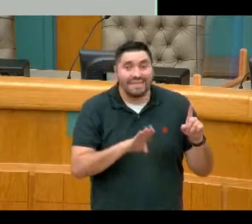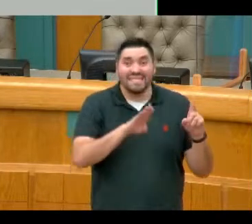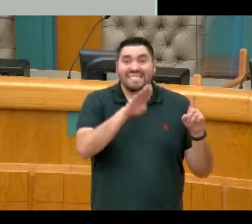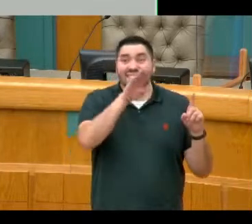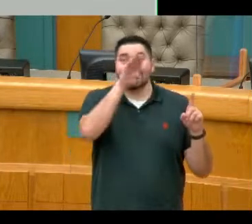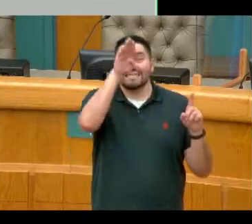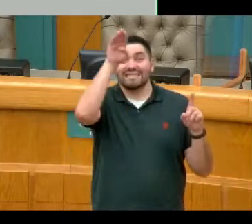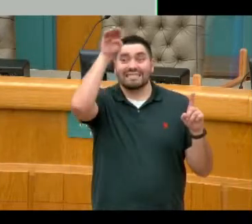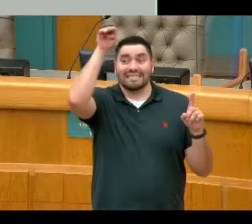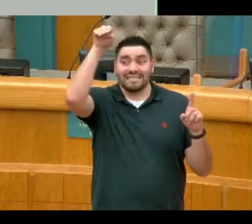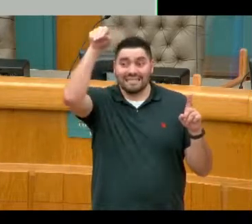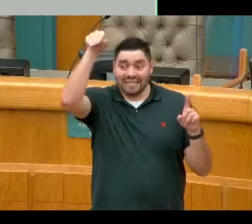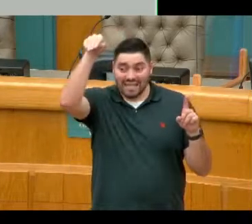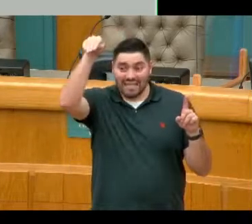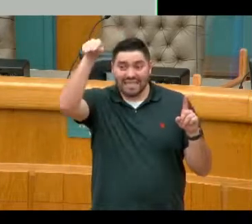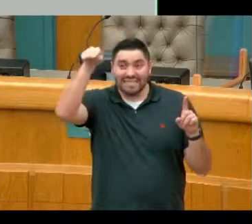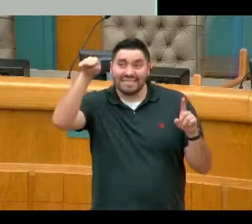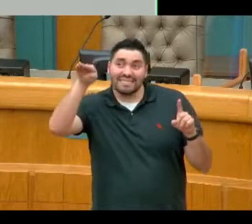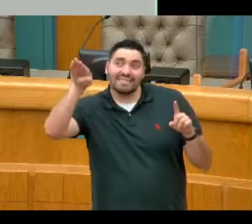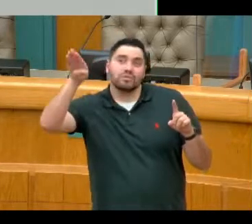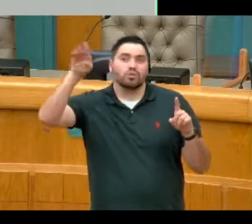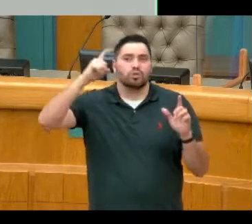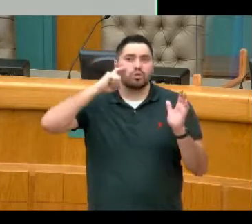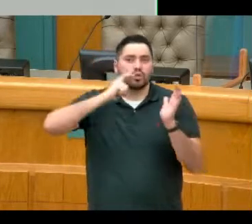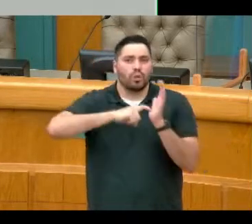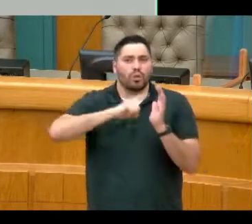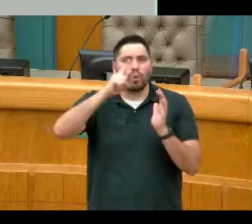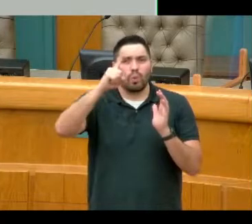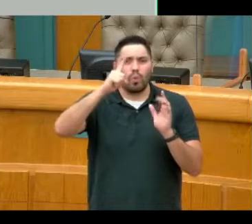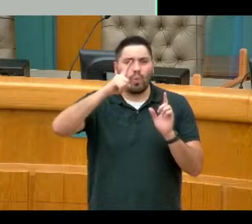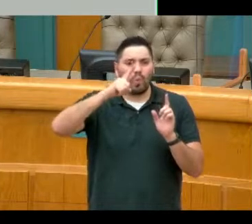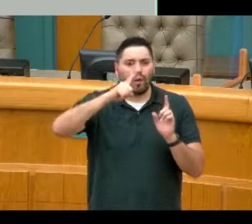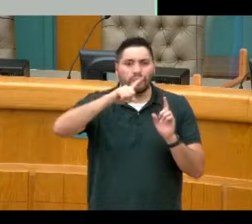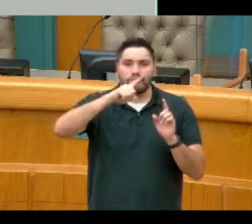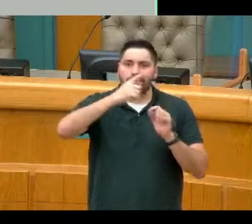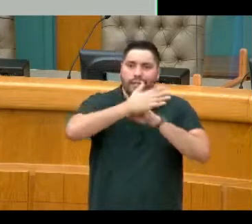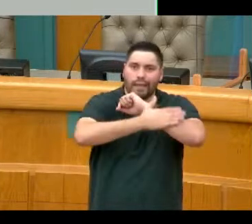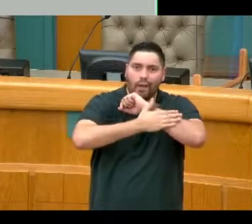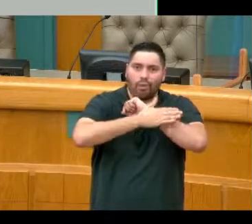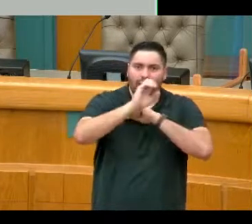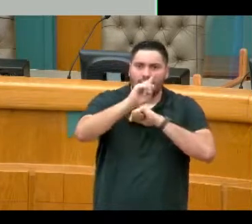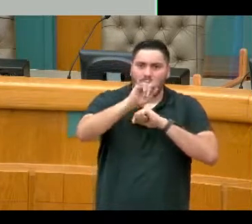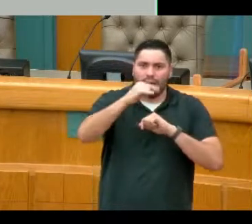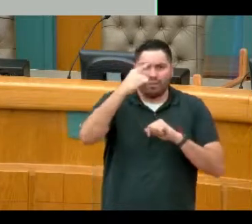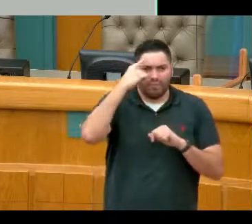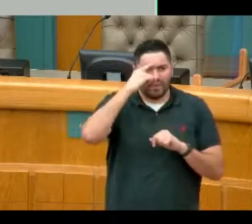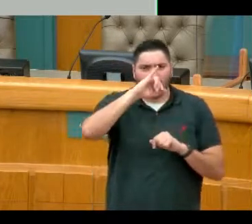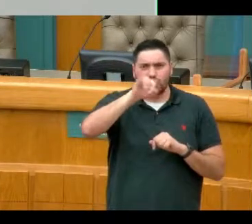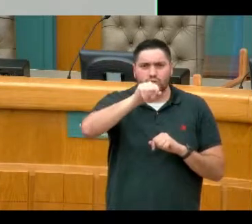There's 600,000 people in the Coastal Bends. We're at 700 of those 600,000.